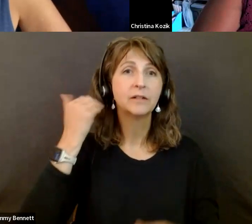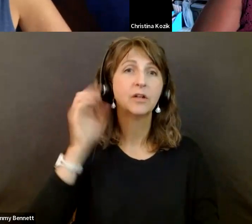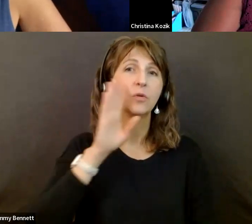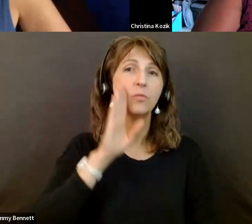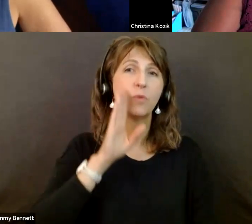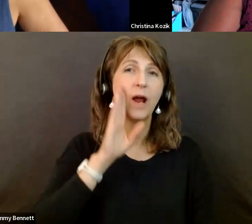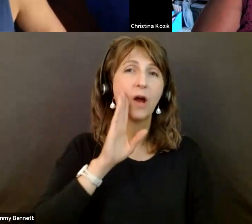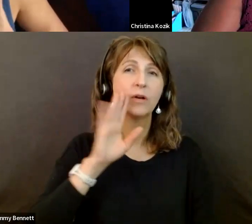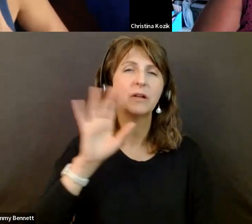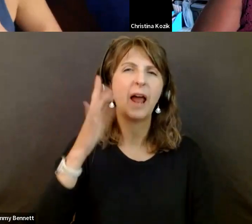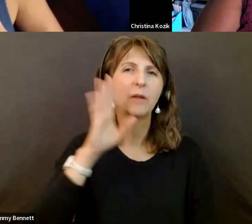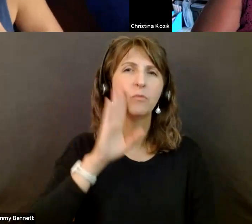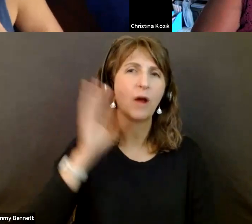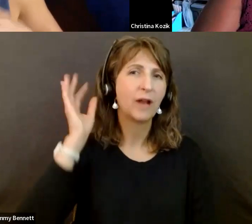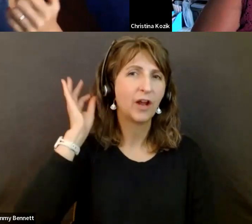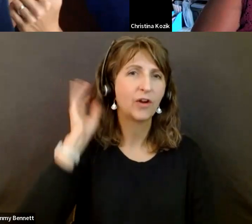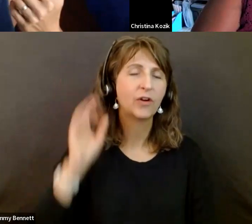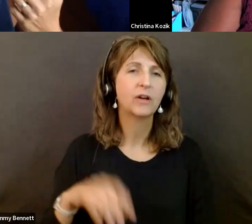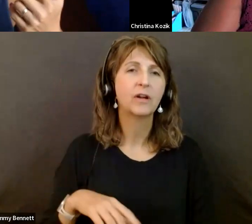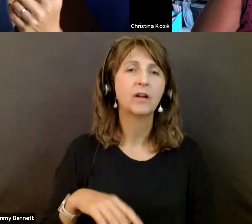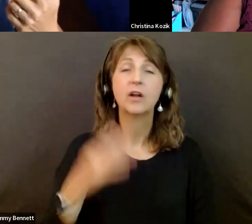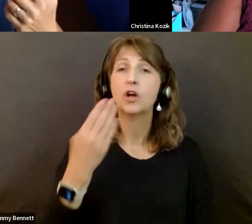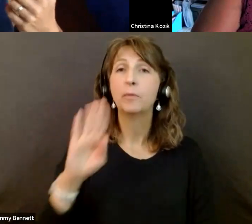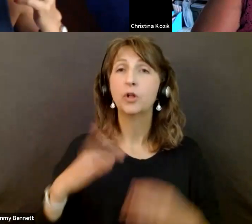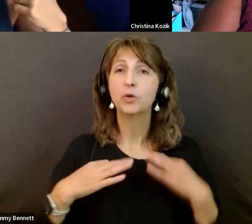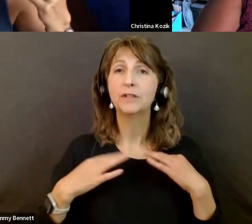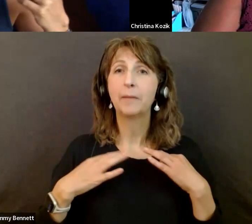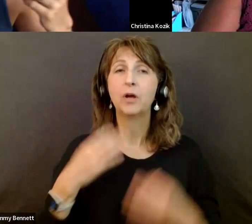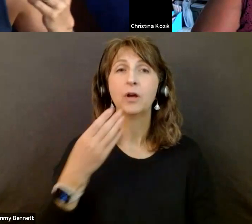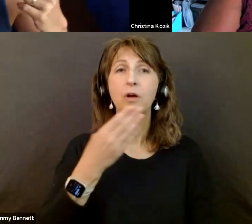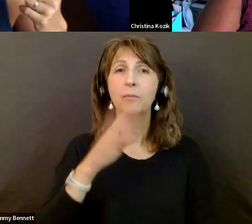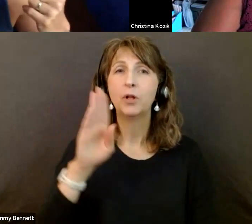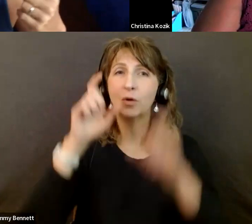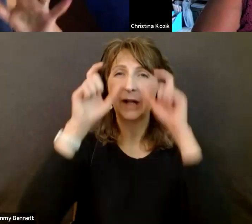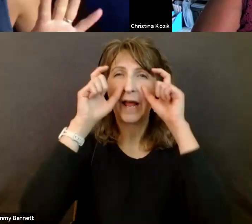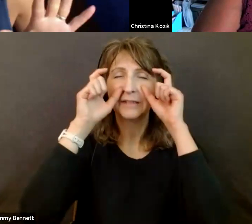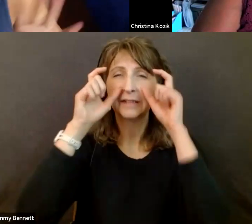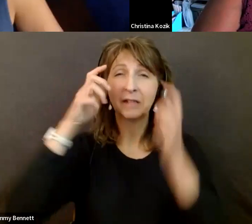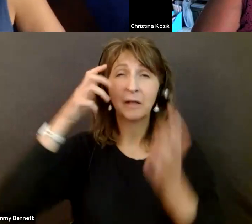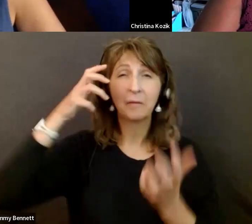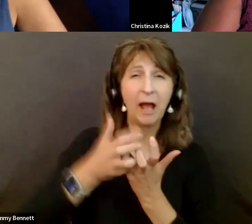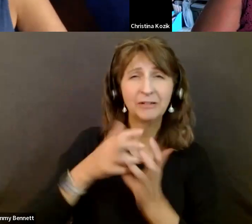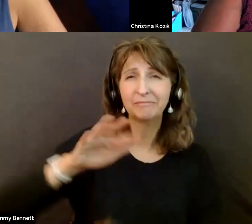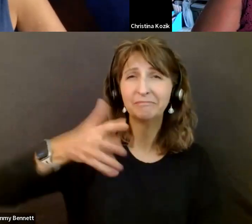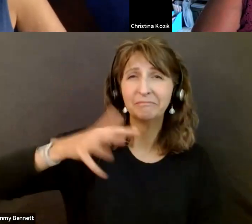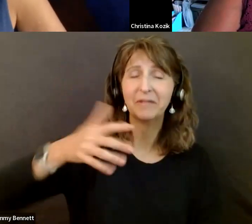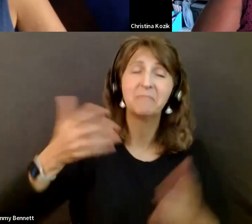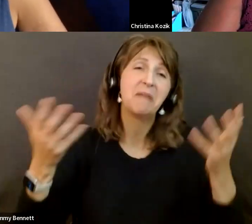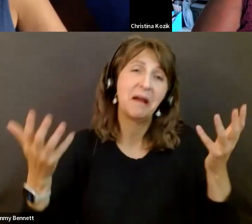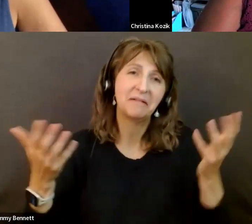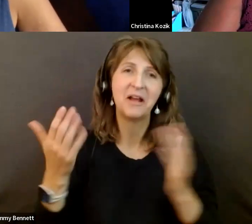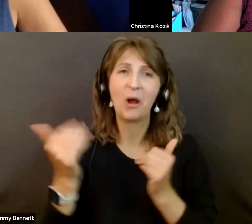brownish hair, wearing a blue top and blue glasses that don't quite match each other, but hopefully that's